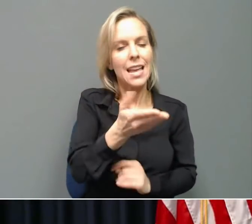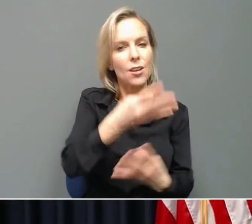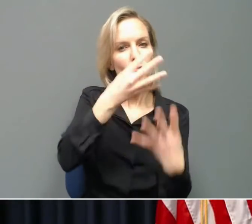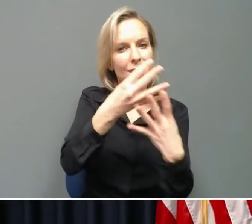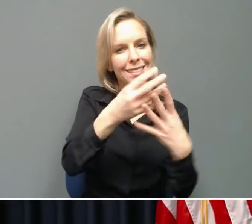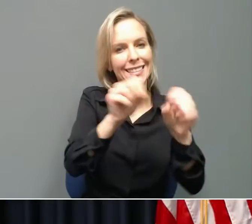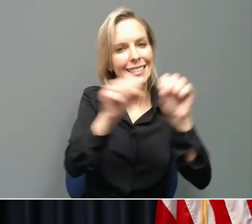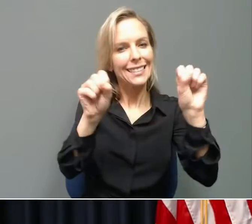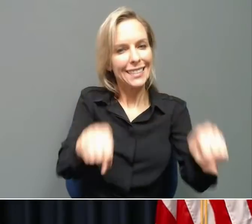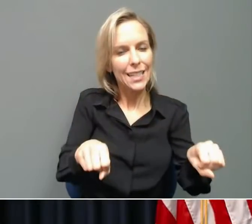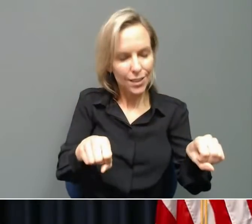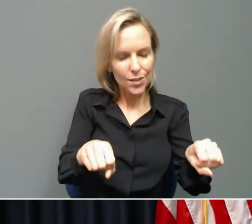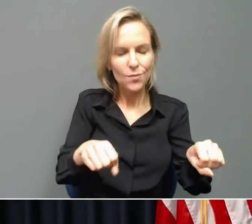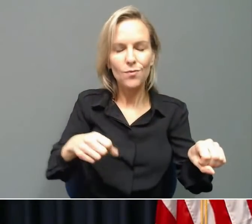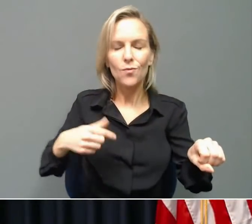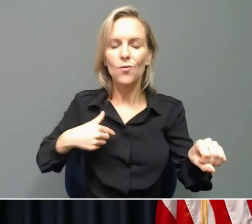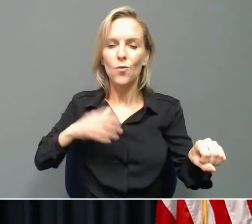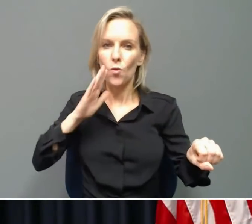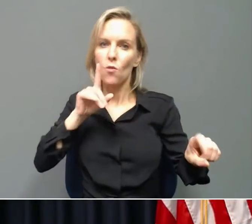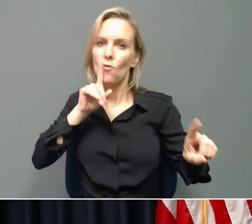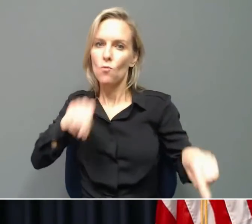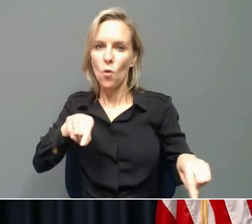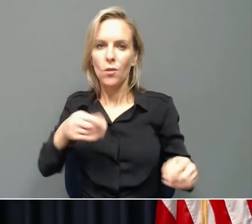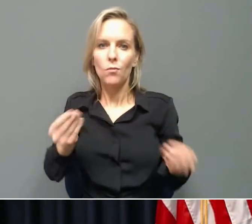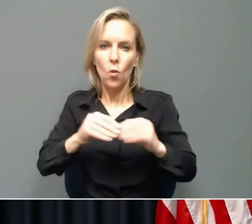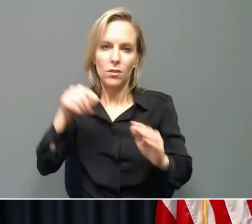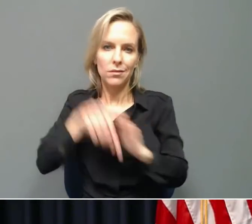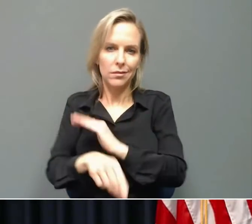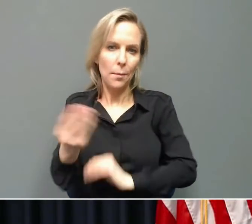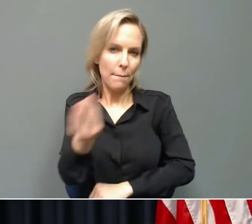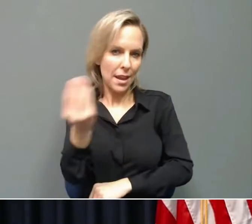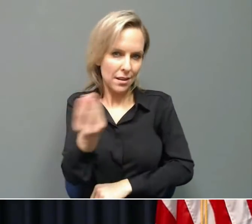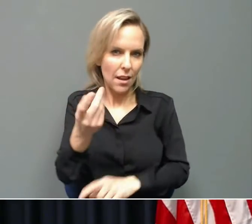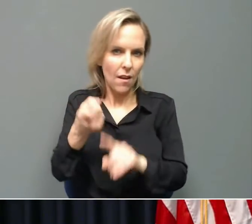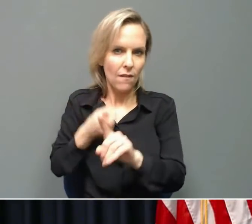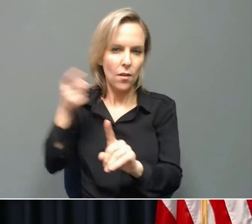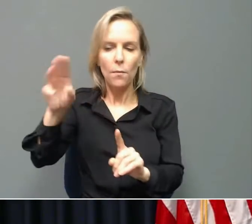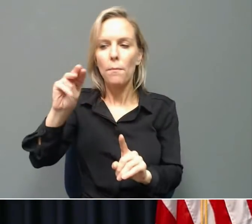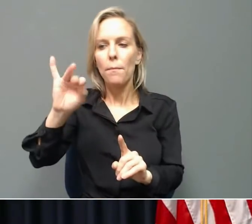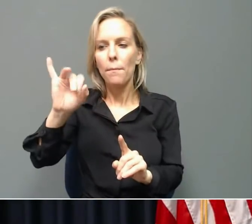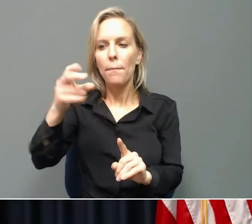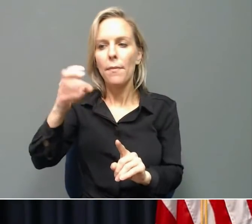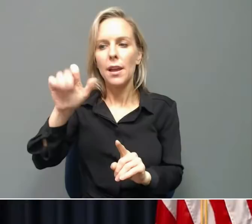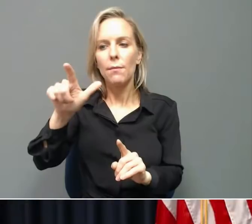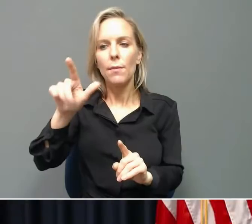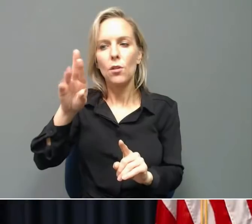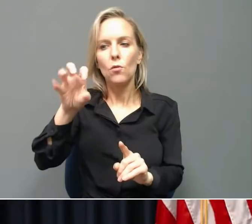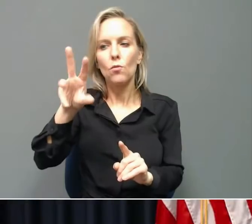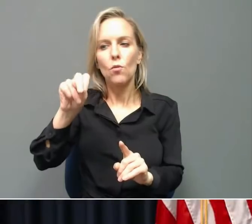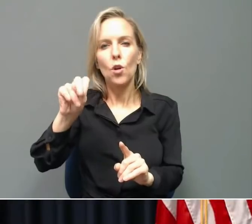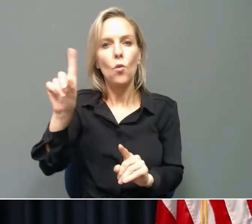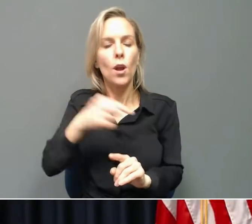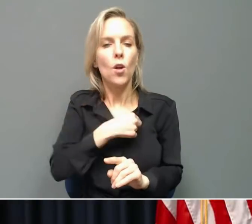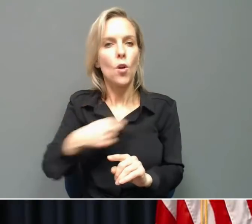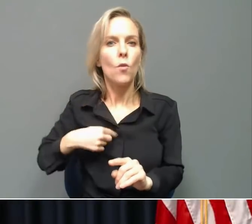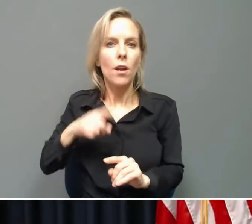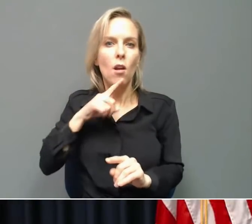report on Monday, I think from Michael Brown, about where we are in that